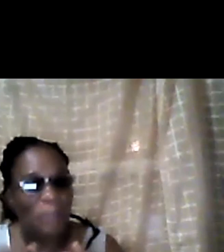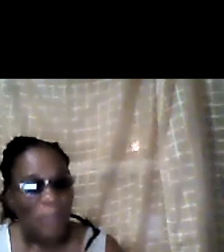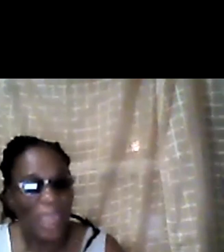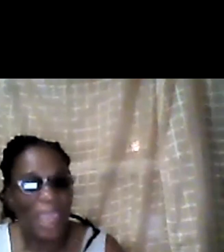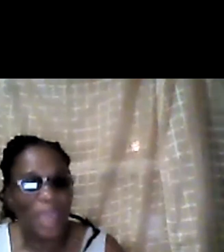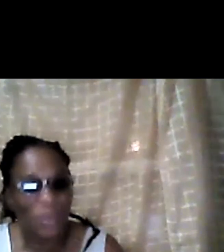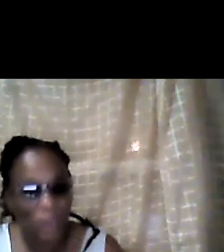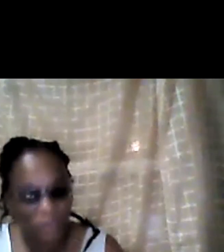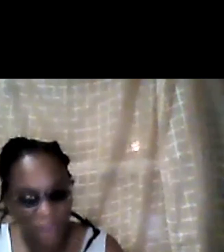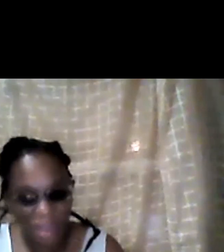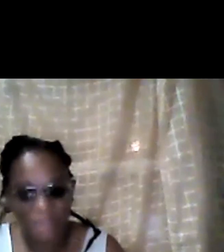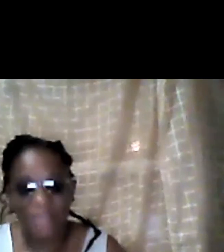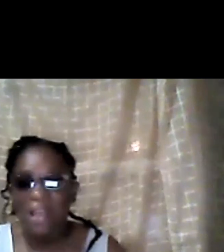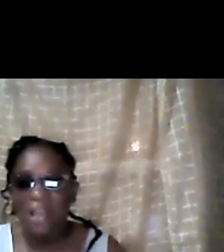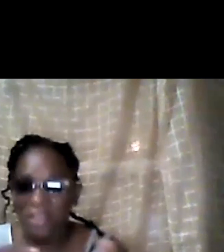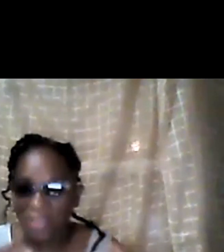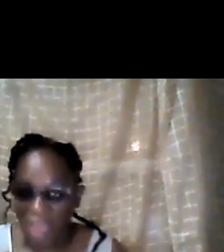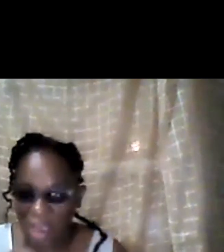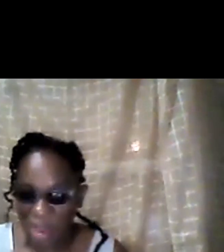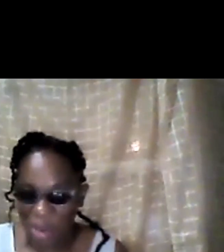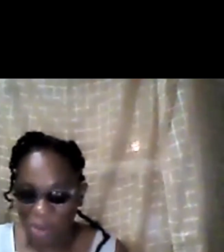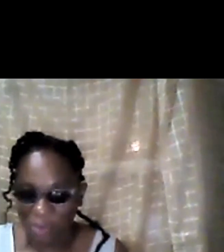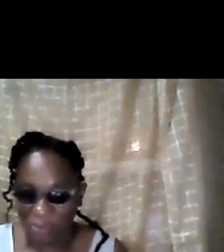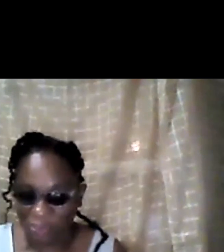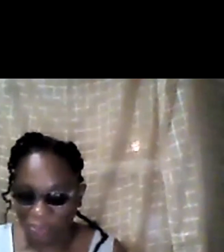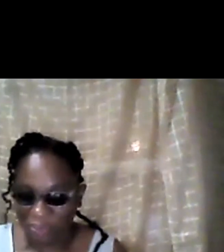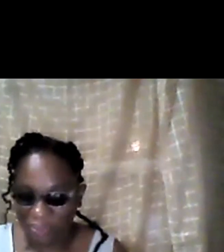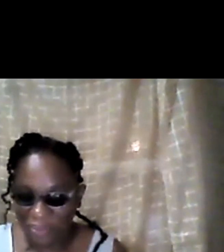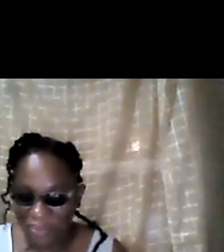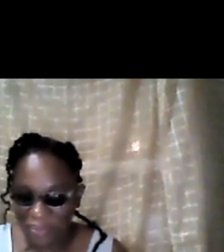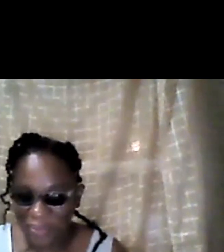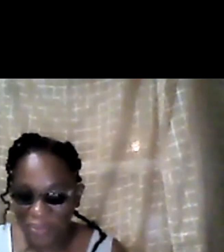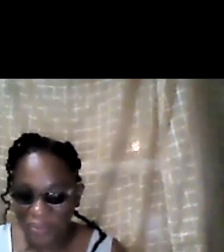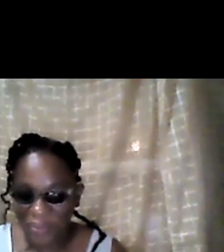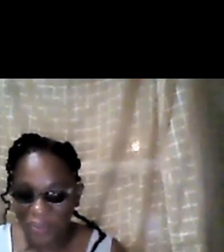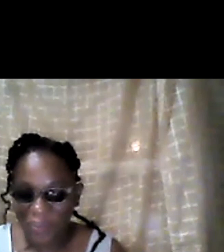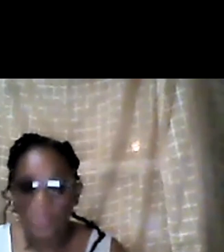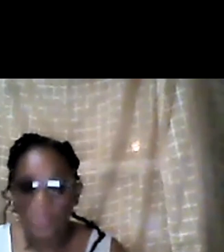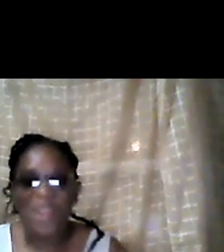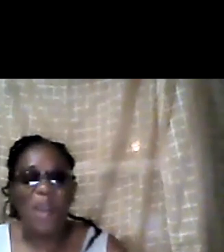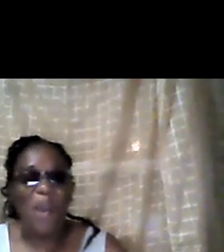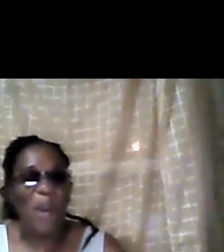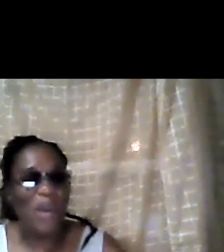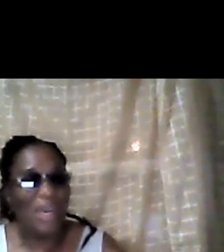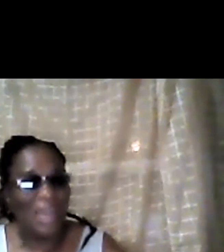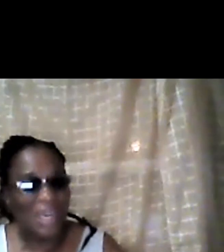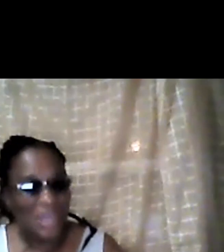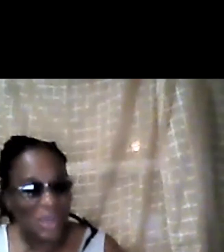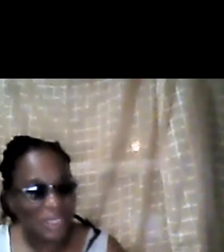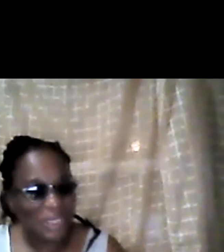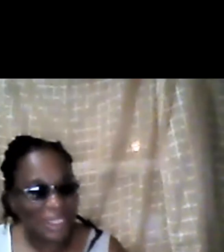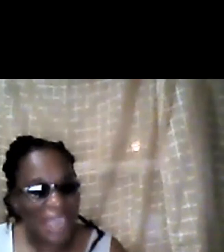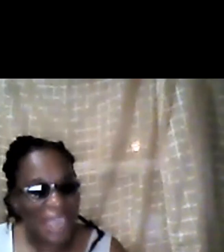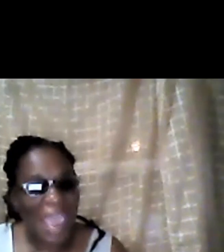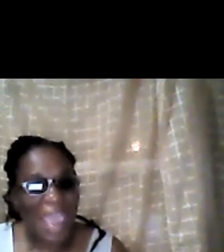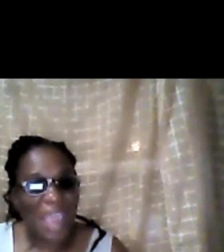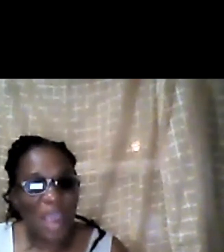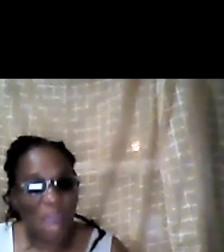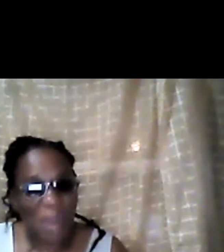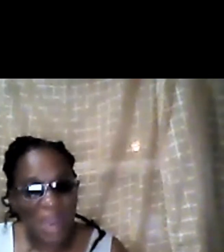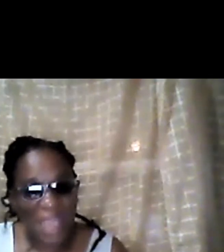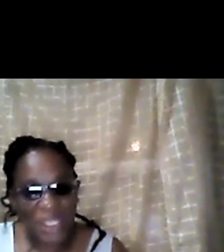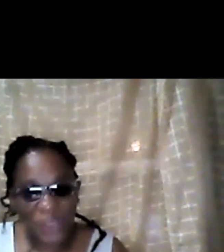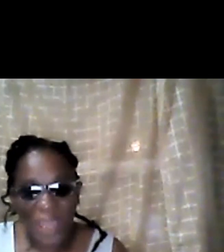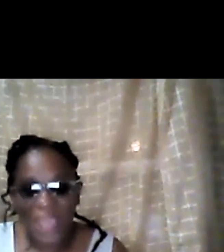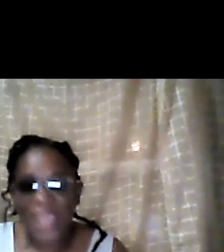and being with us. Thank you. Thank you too. On another note, Pleasure.